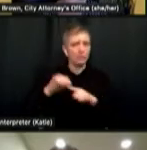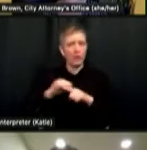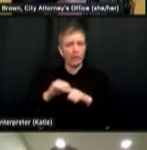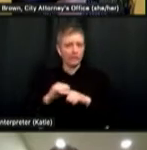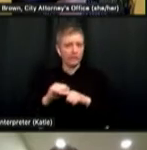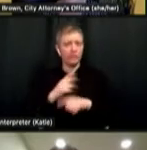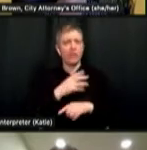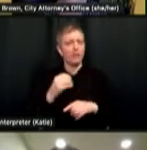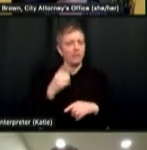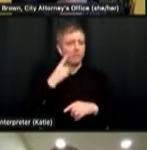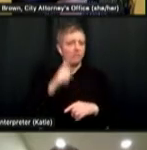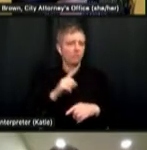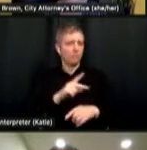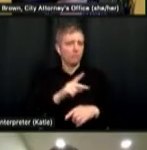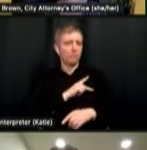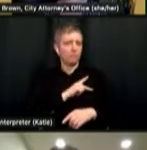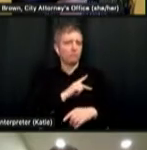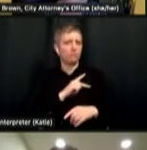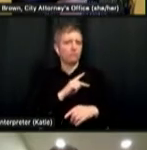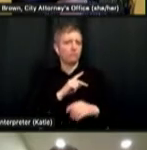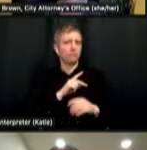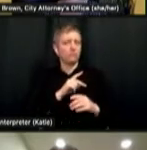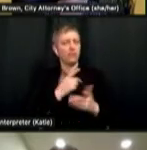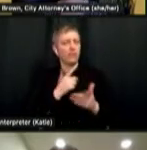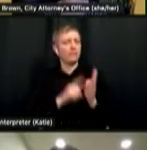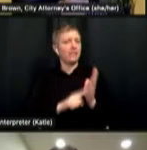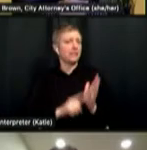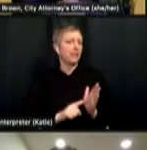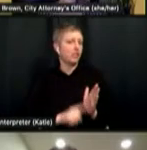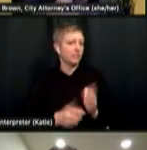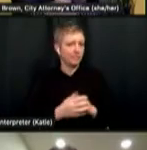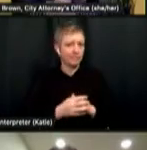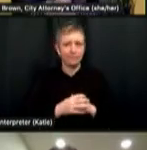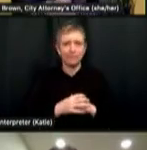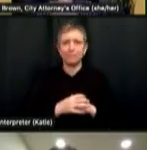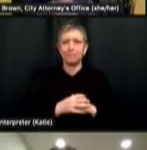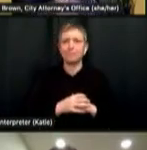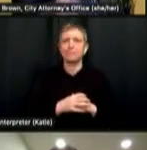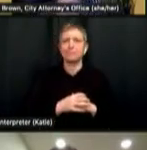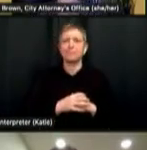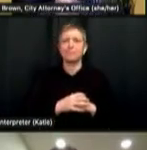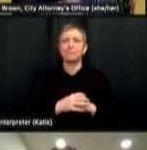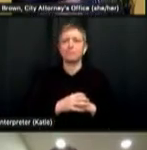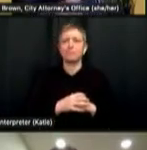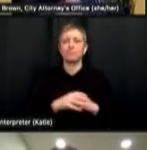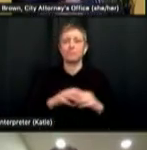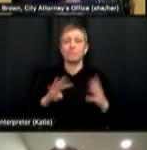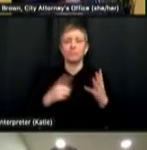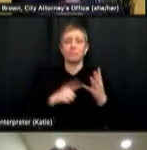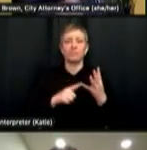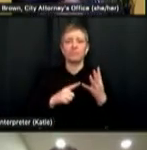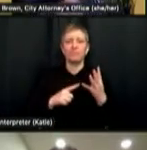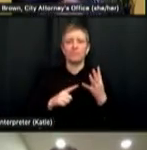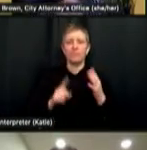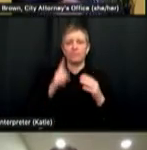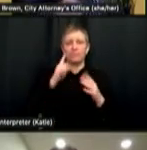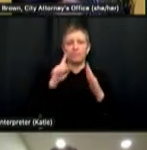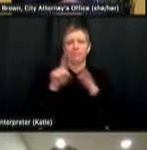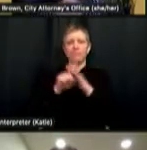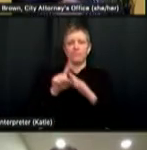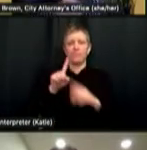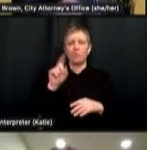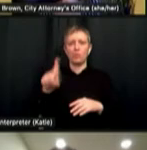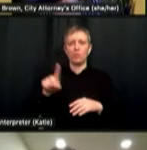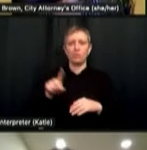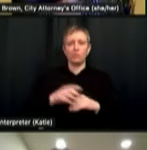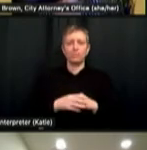investigation. And so a question also arises in that fourth point is whether